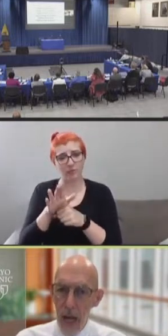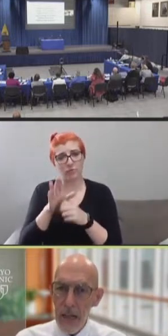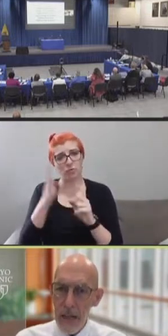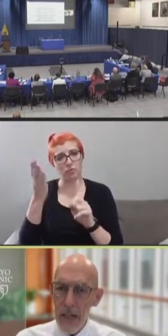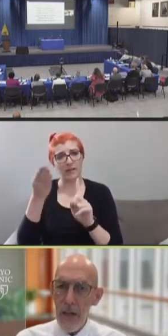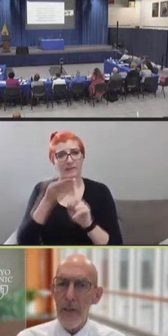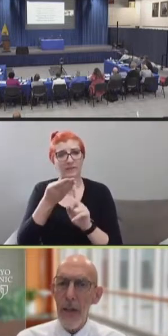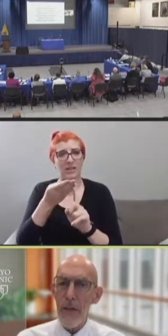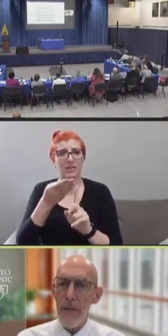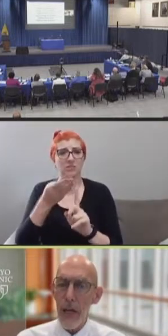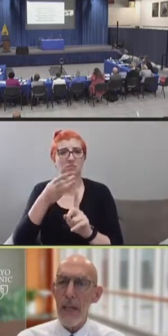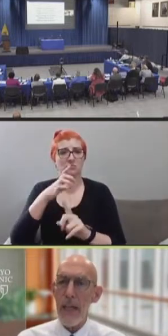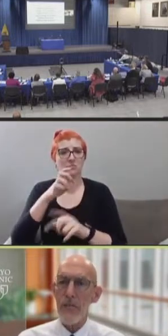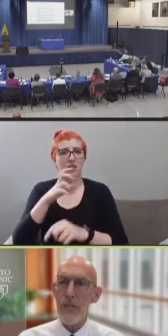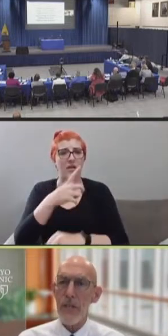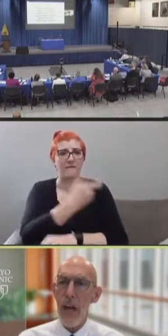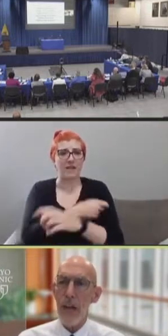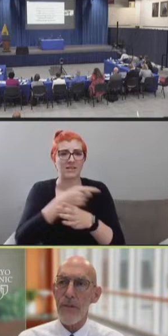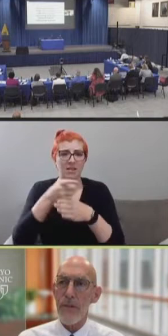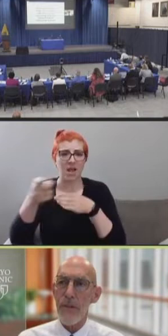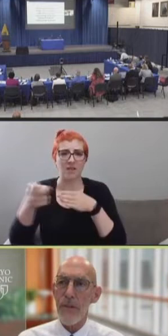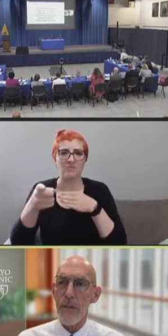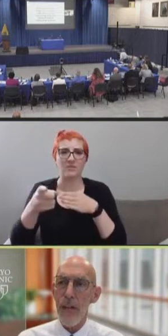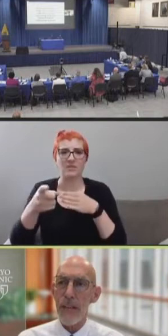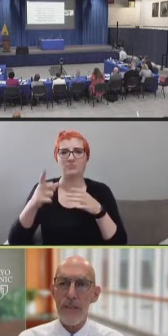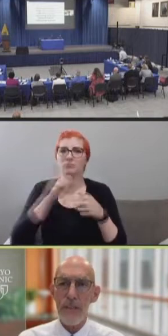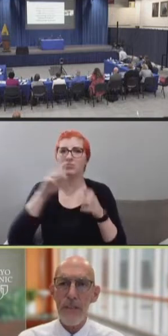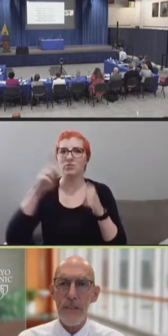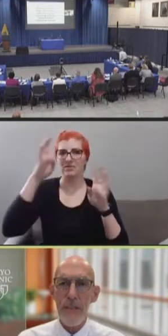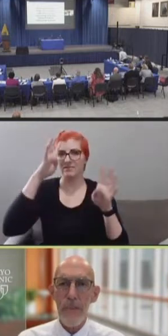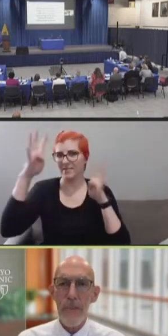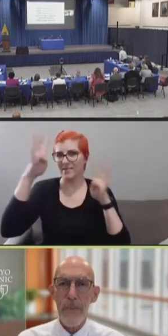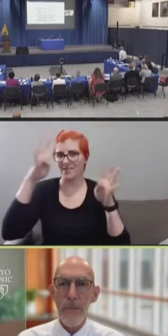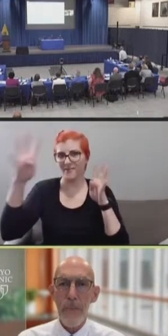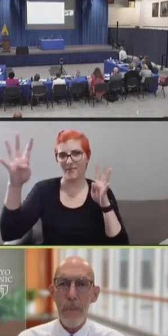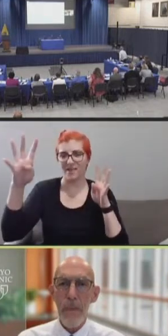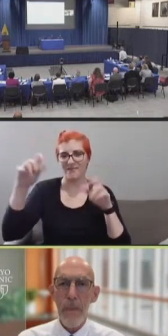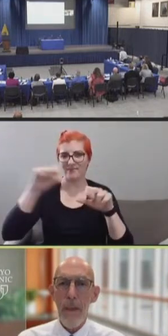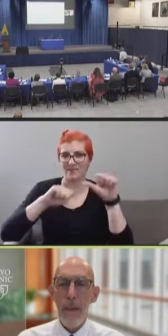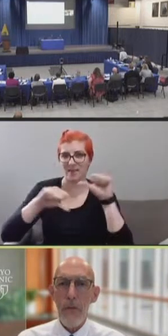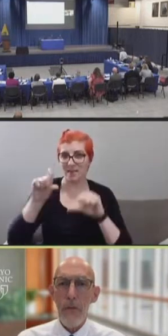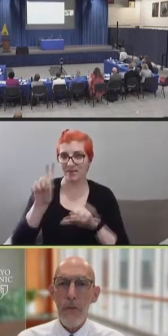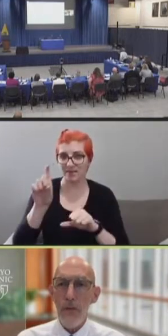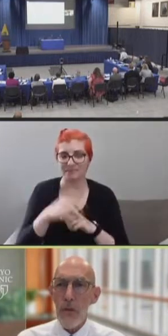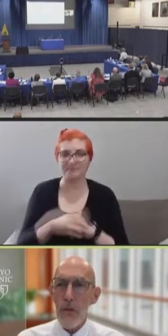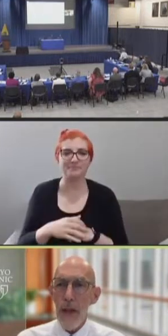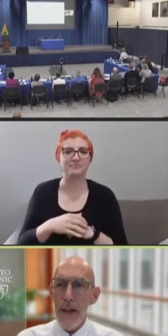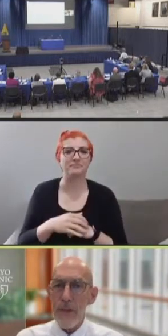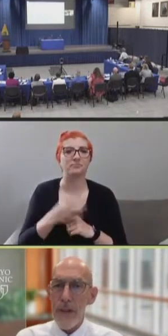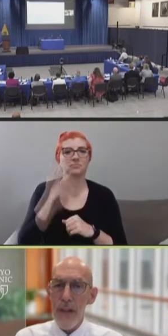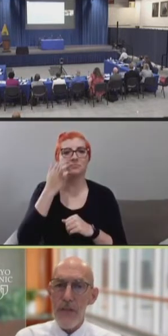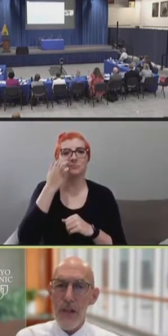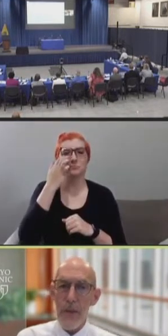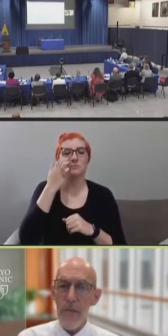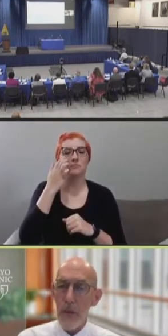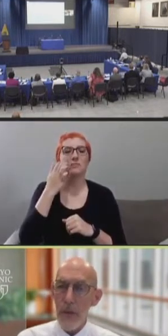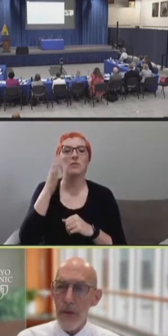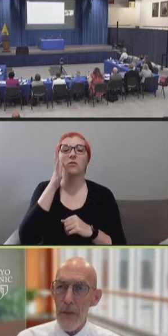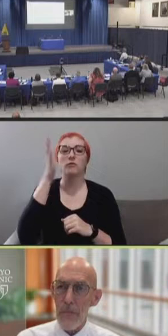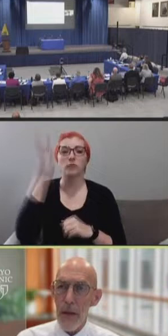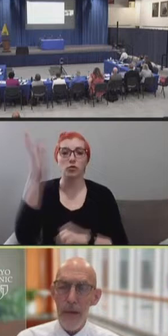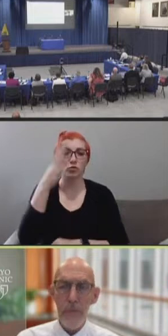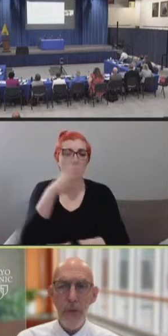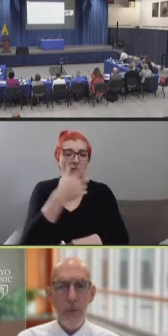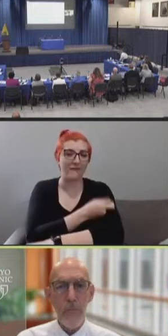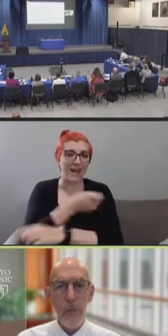a highly innovative, cutting-edge science? Next. So the future of vaccinology, I'm going to focus